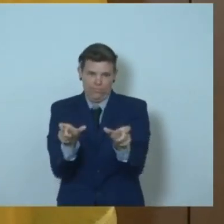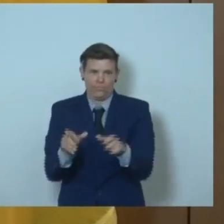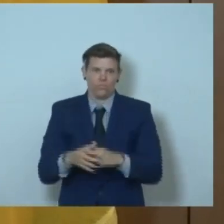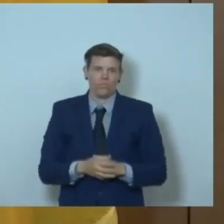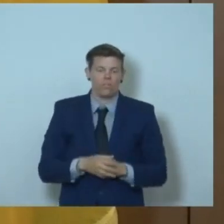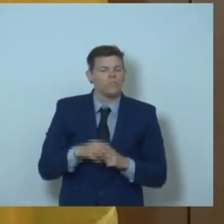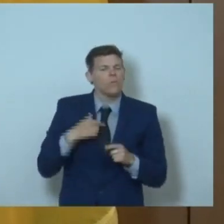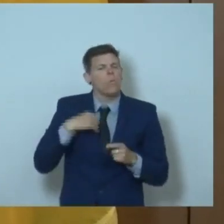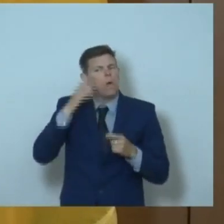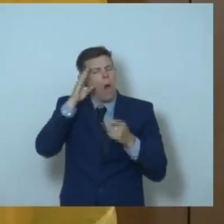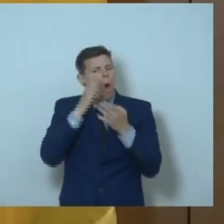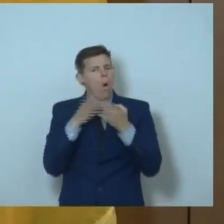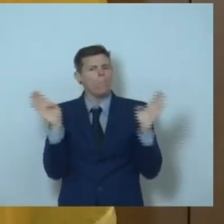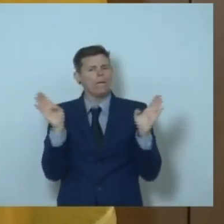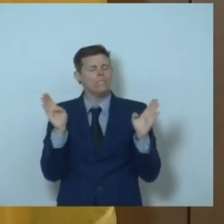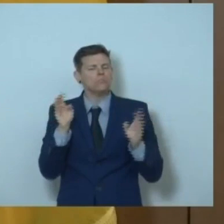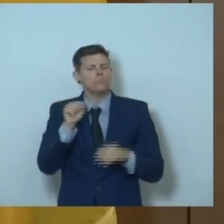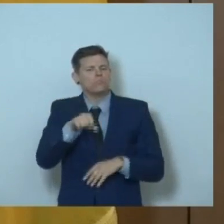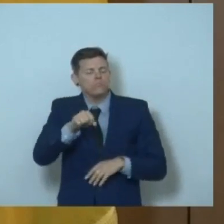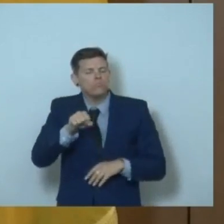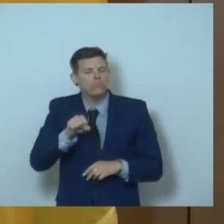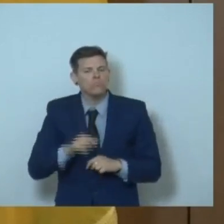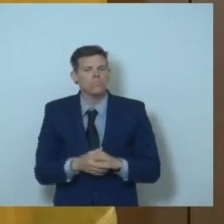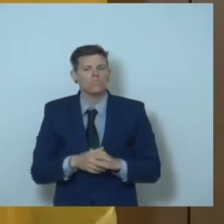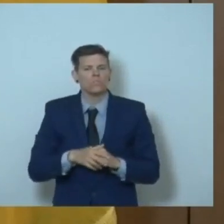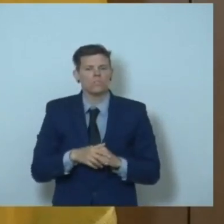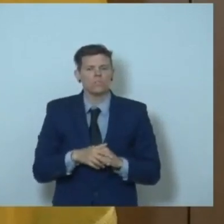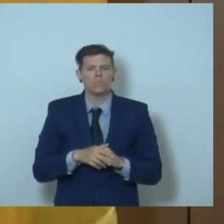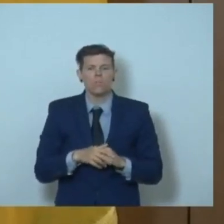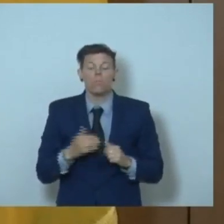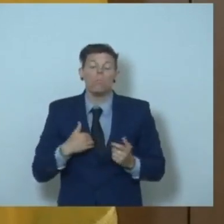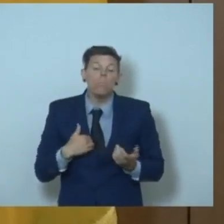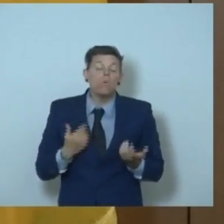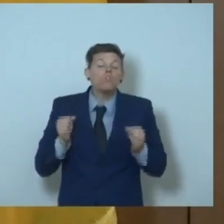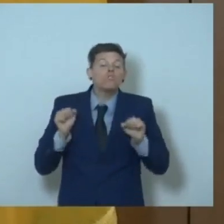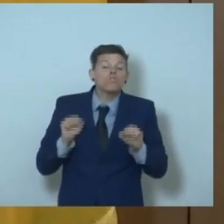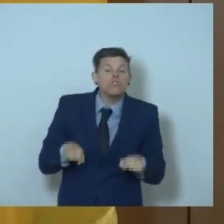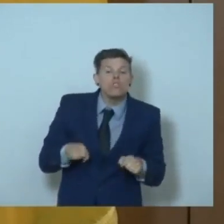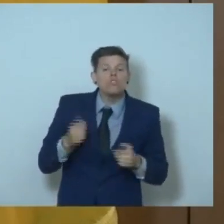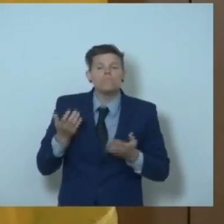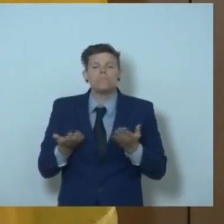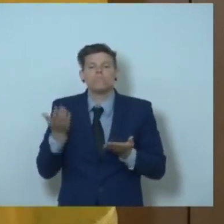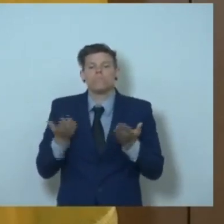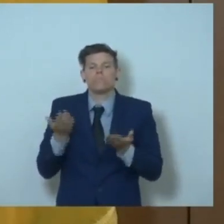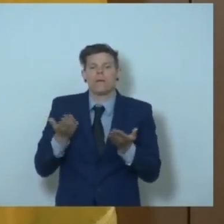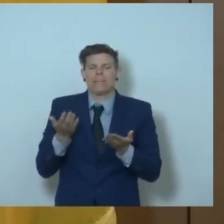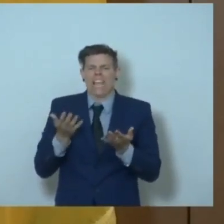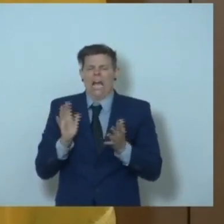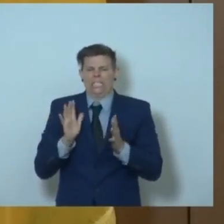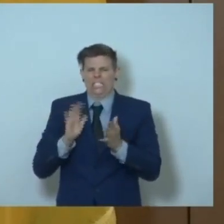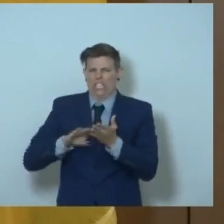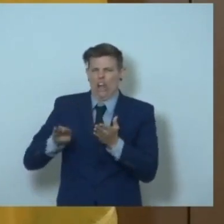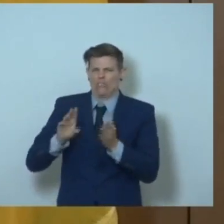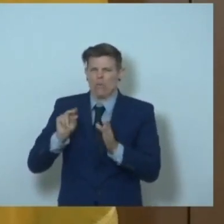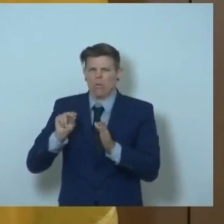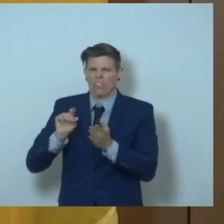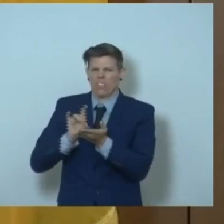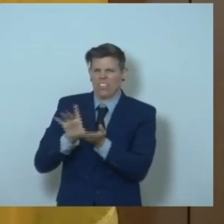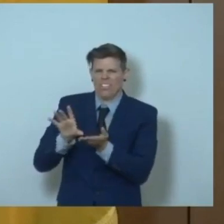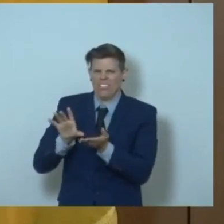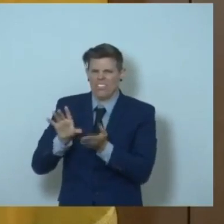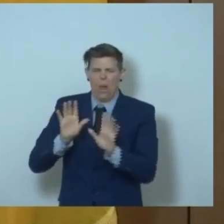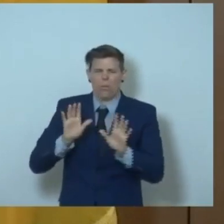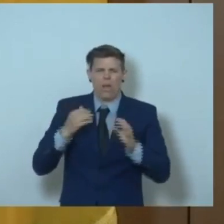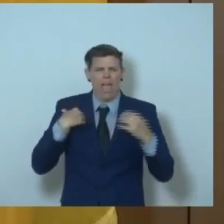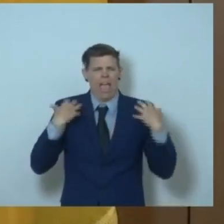the possibilities that we could, right, discharge, and that's the wrong word, I'm using language for the health care, but right, that an